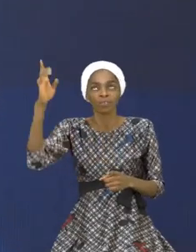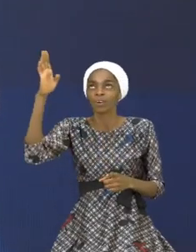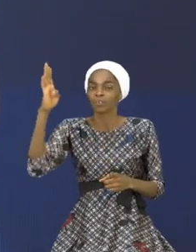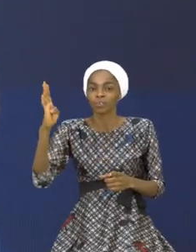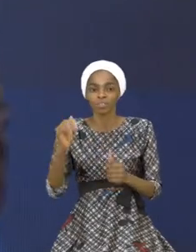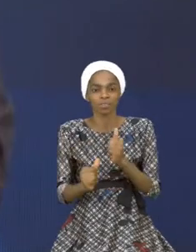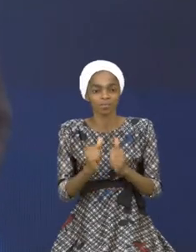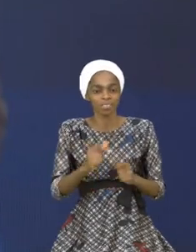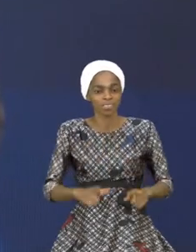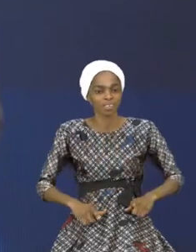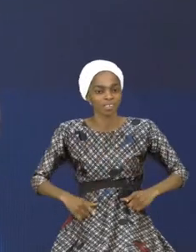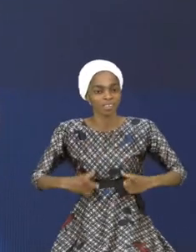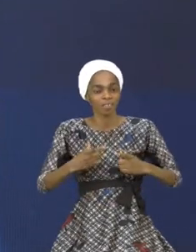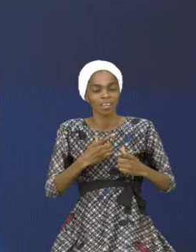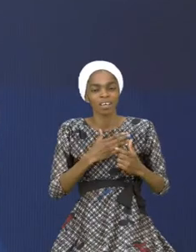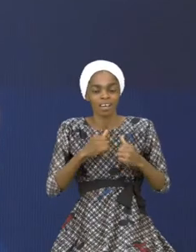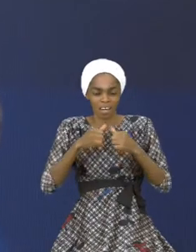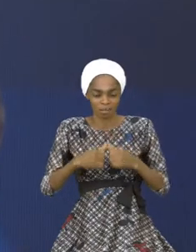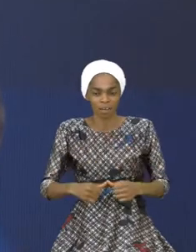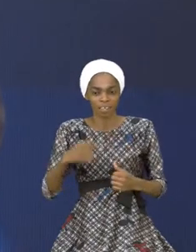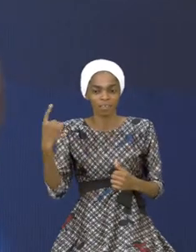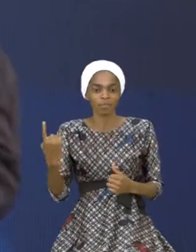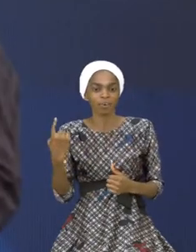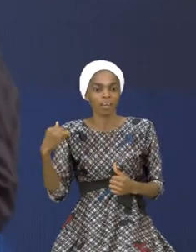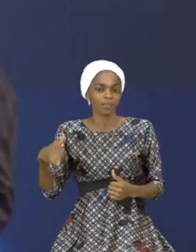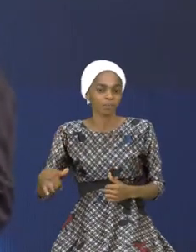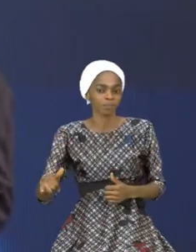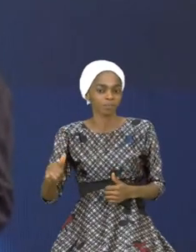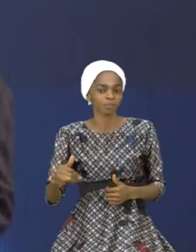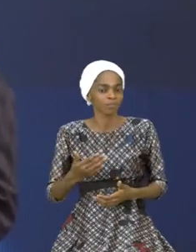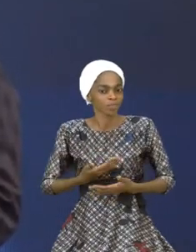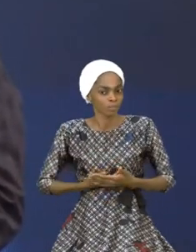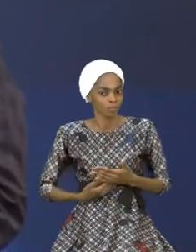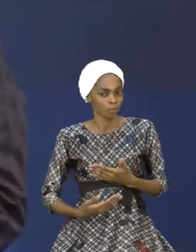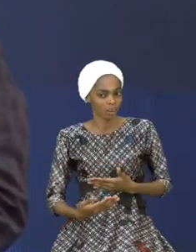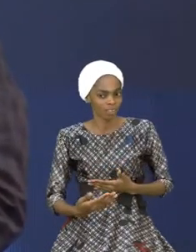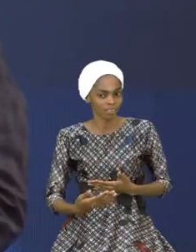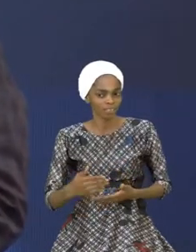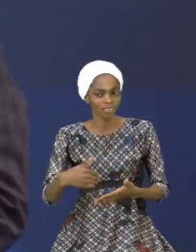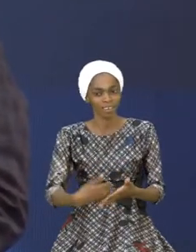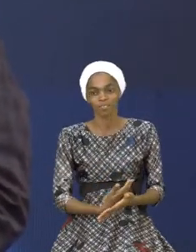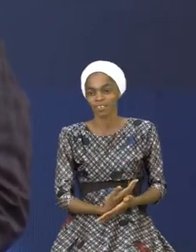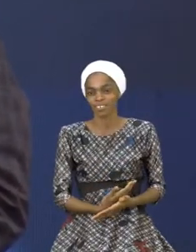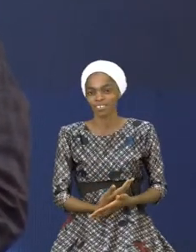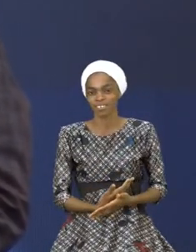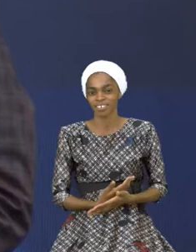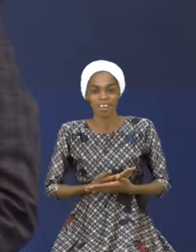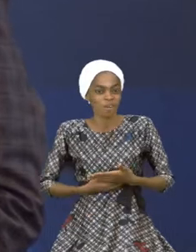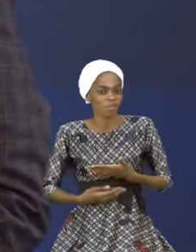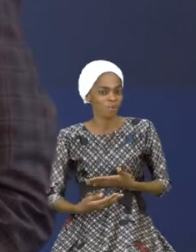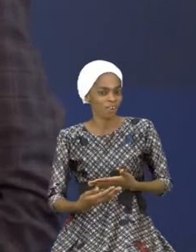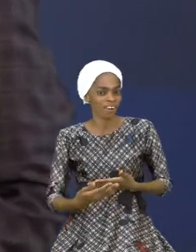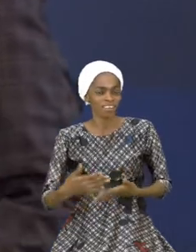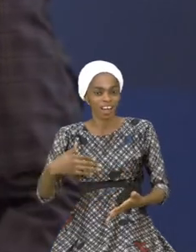us and abide us forever born afresh born